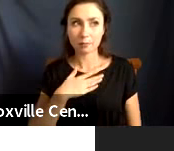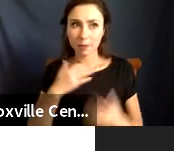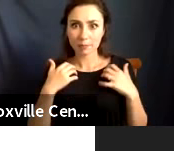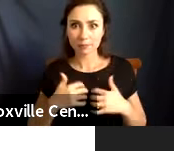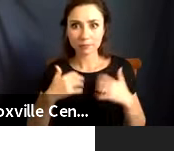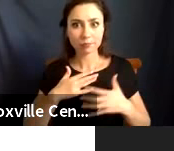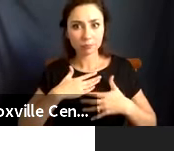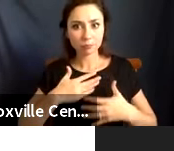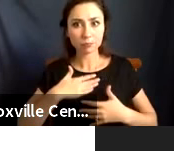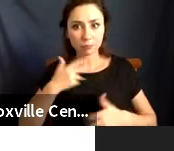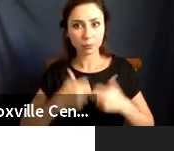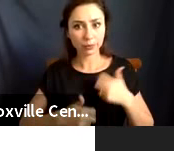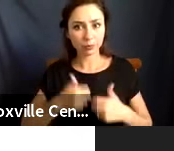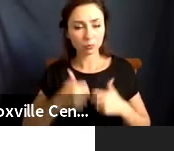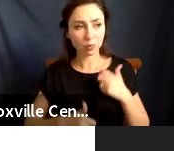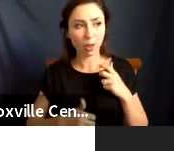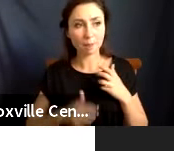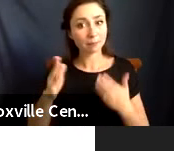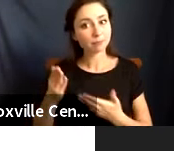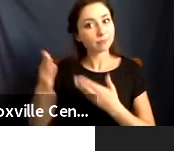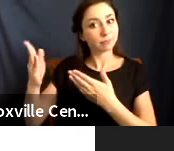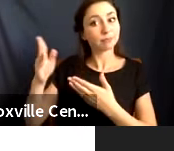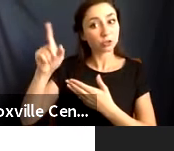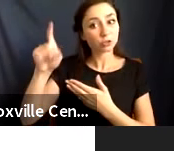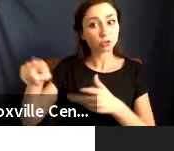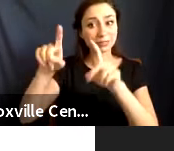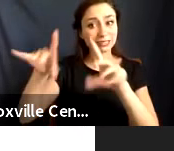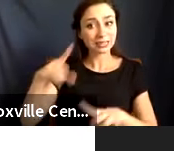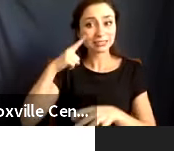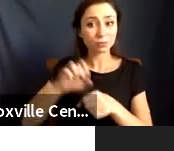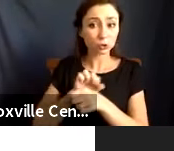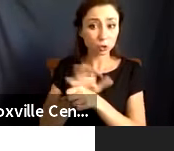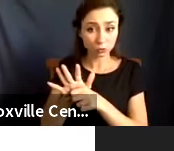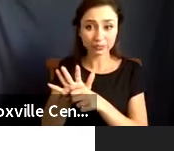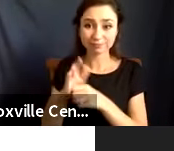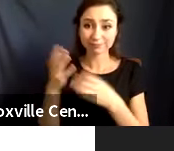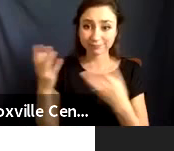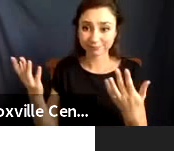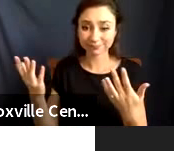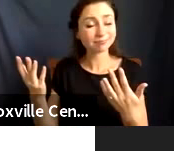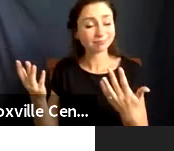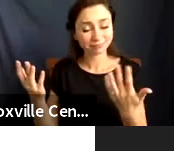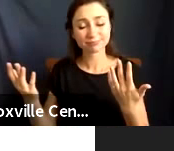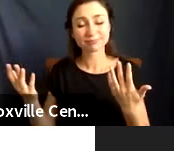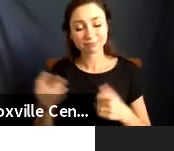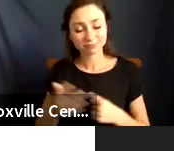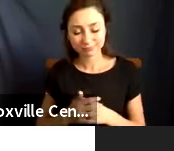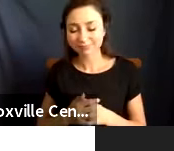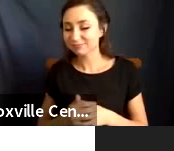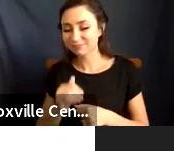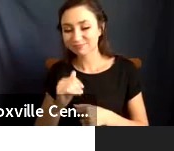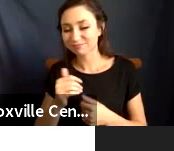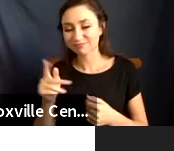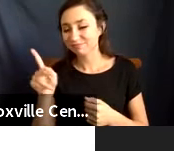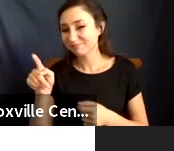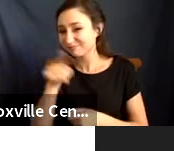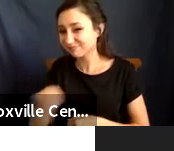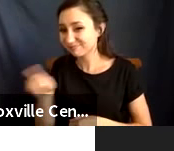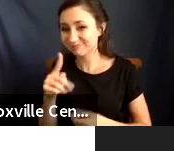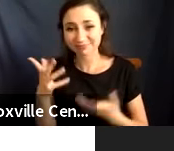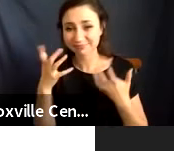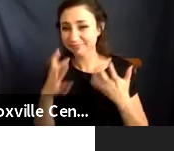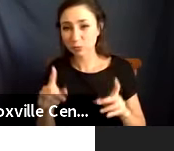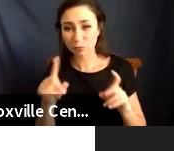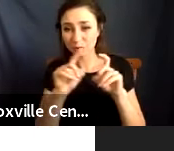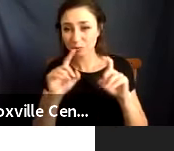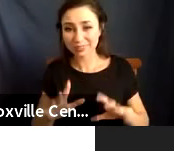be that during this time frame, they certainly should be tested for COVID-19. And there's just not a desire to be tested at this point.